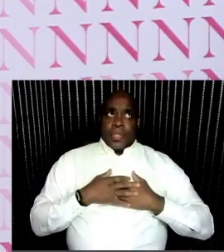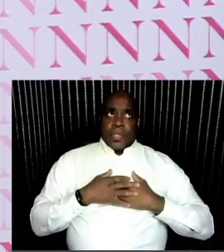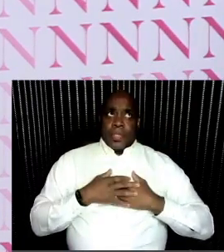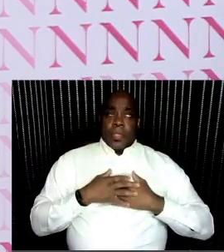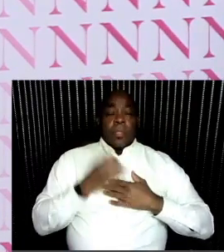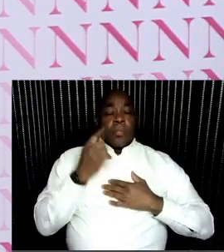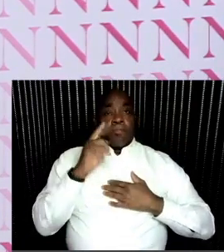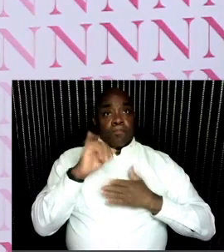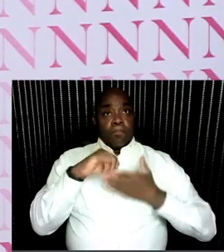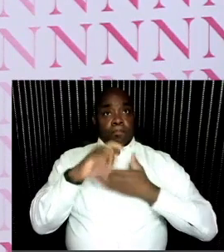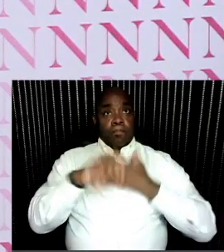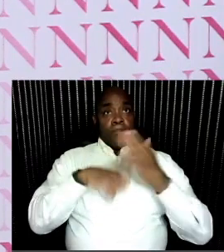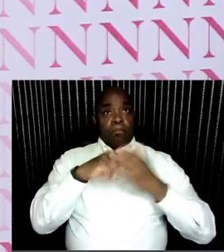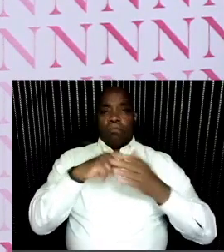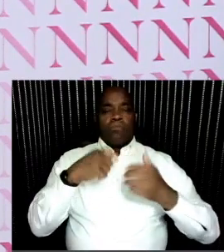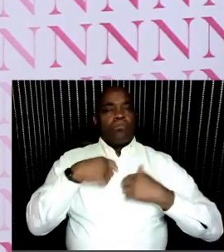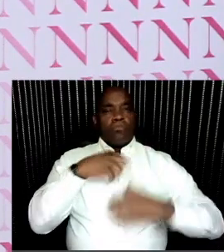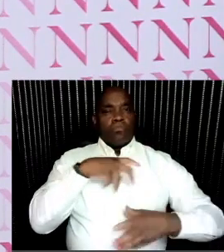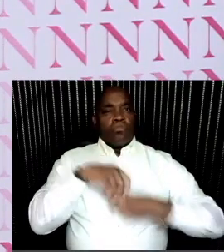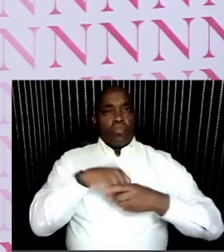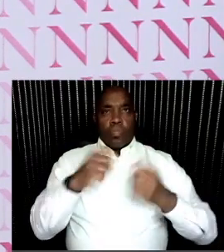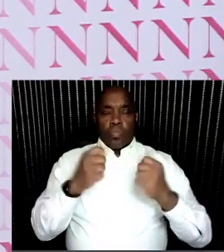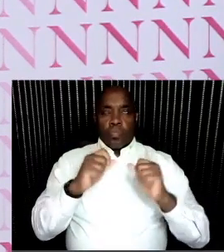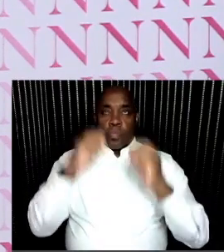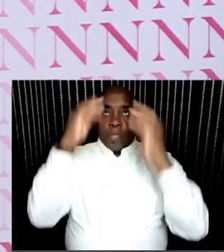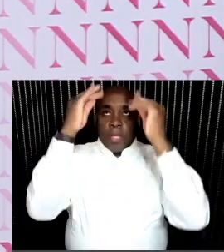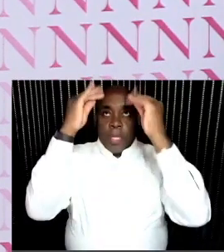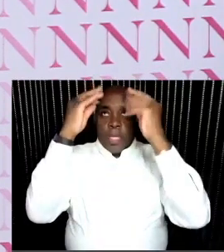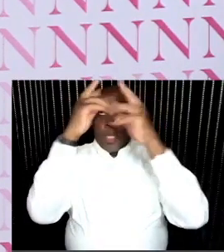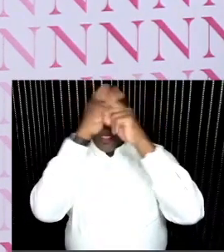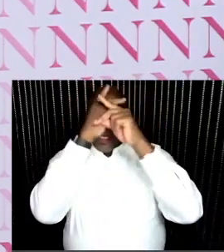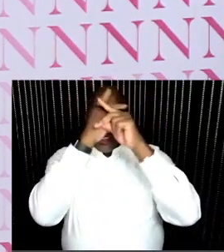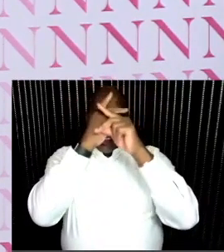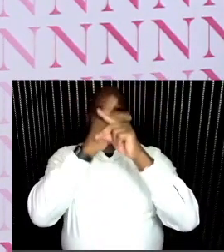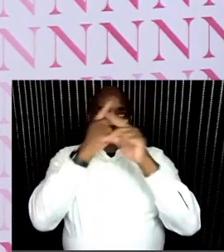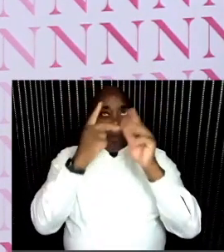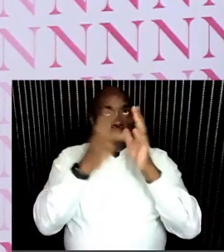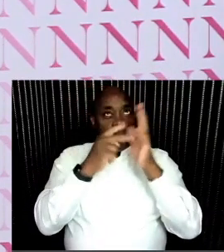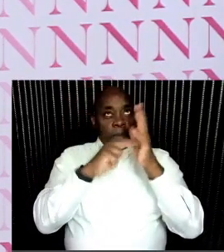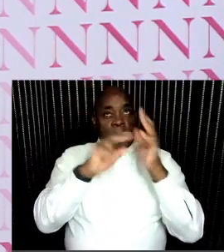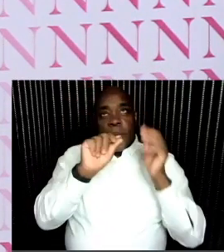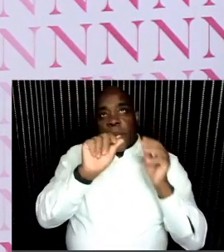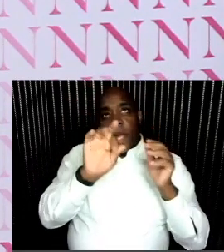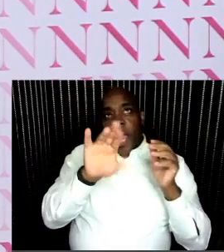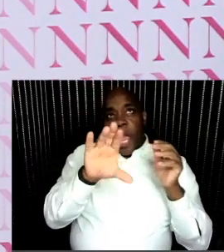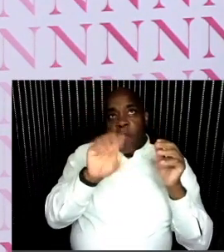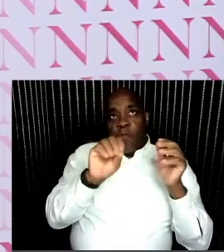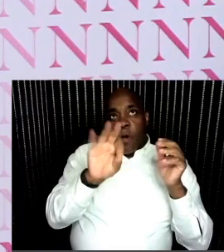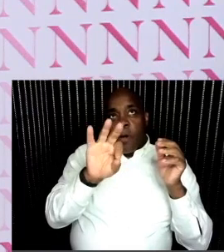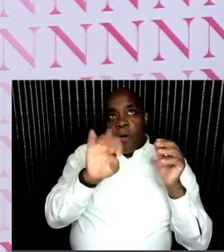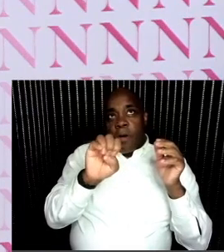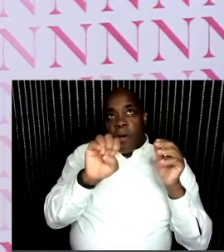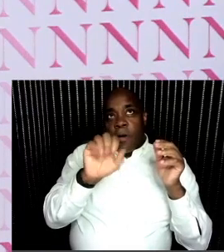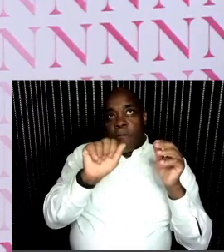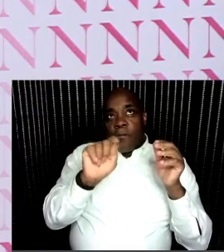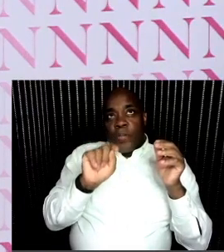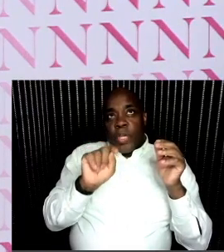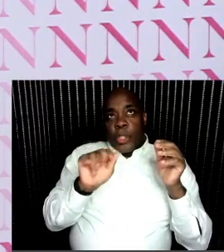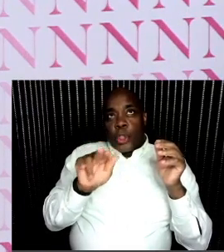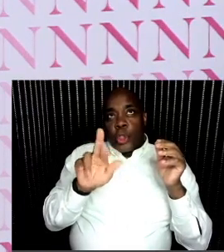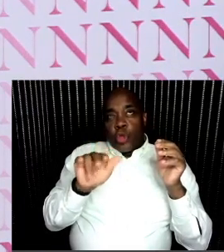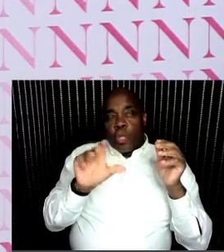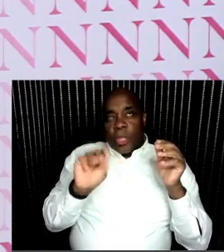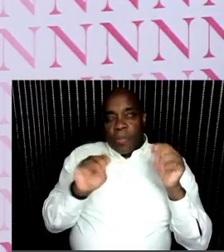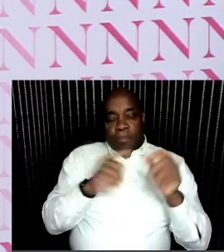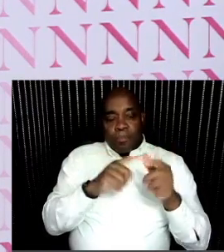was deeply involved in trying to think through the meaning of Afrofuturism. I had already started doing exhibition work. I